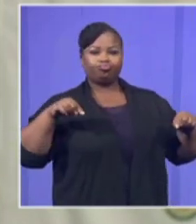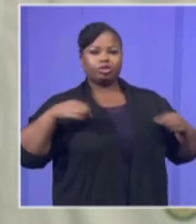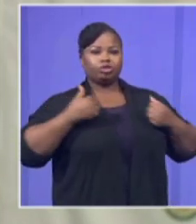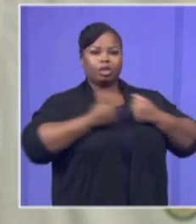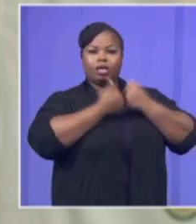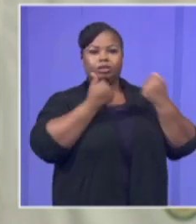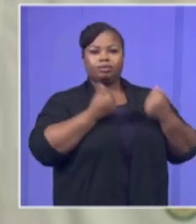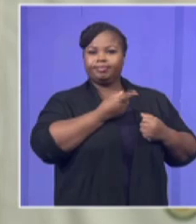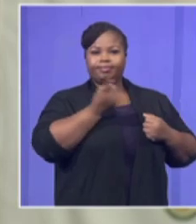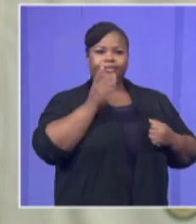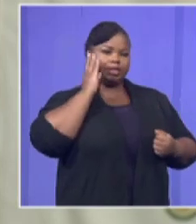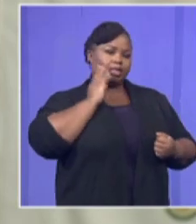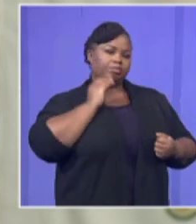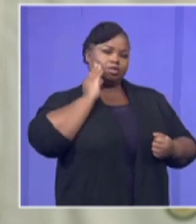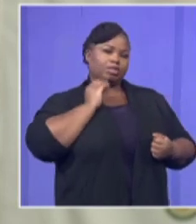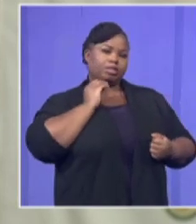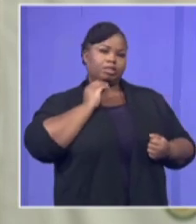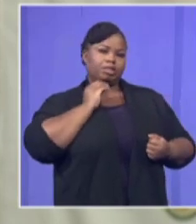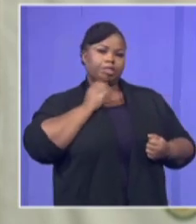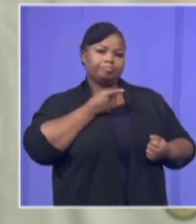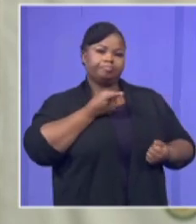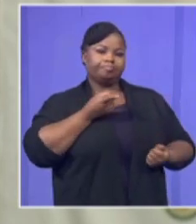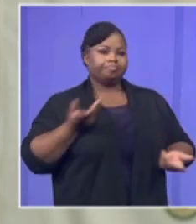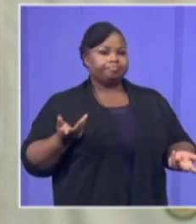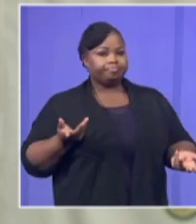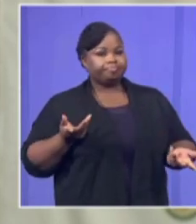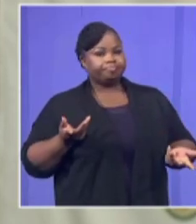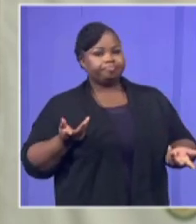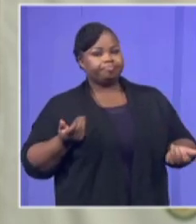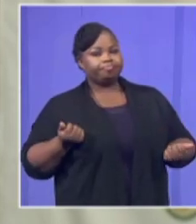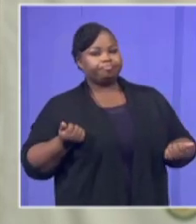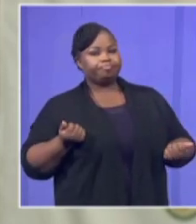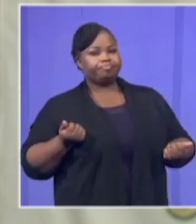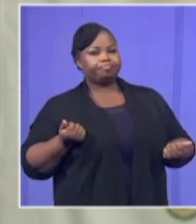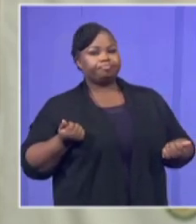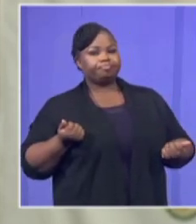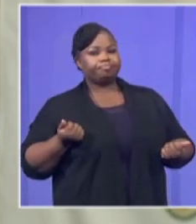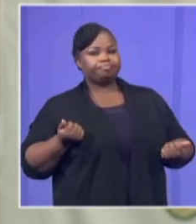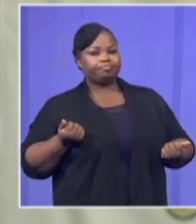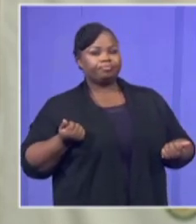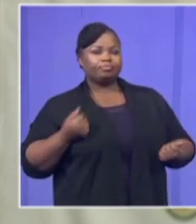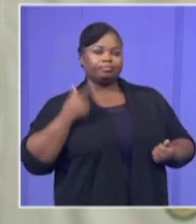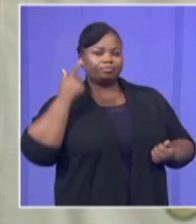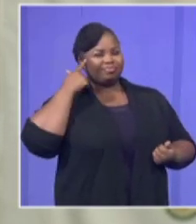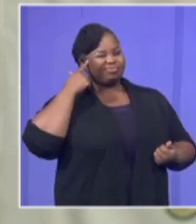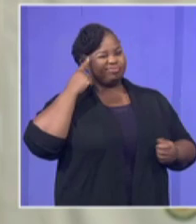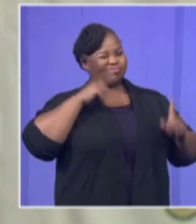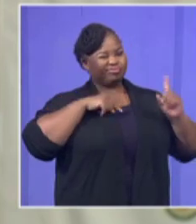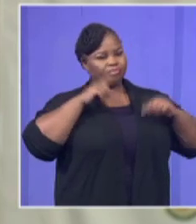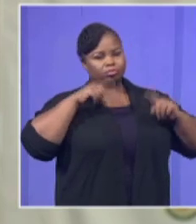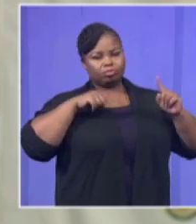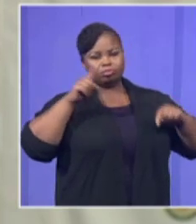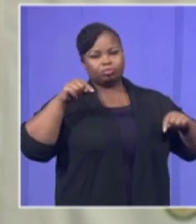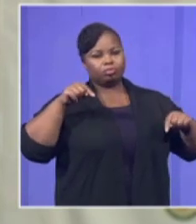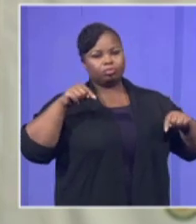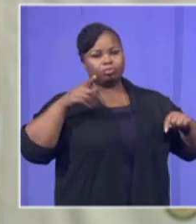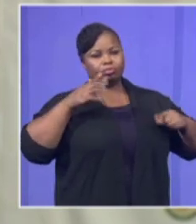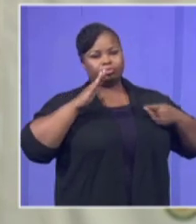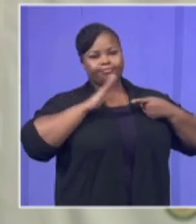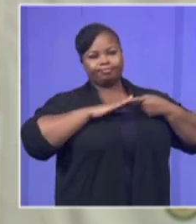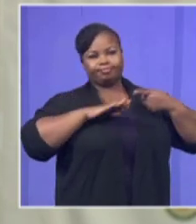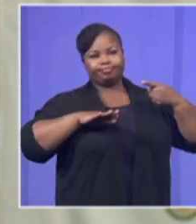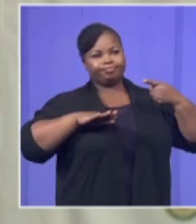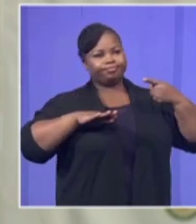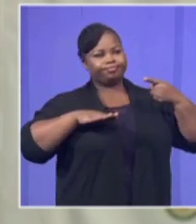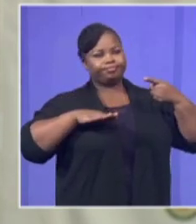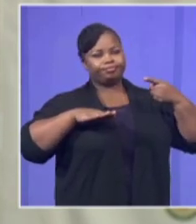challenges, if I can call it that our artists and our athletes are faced with. And it ranges from just